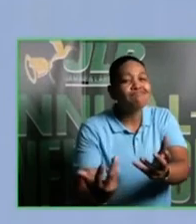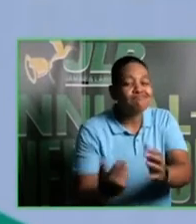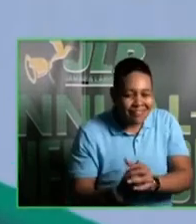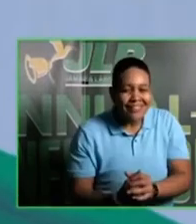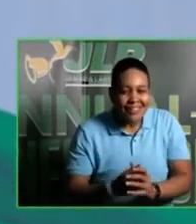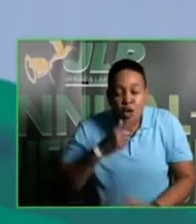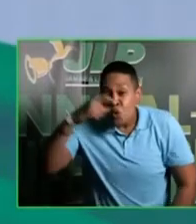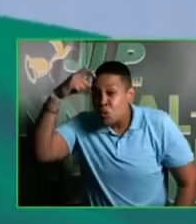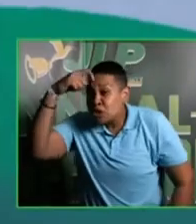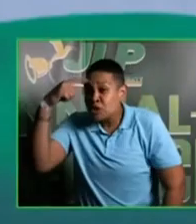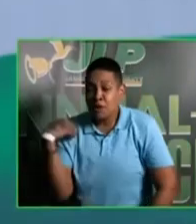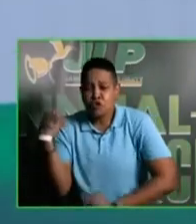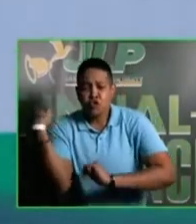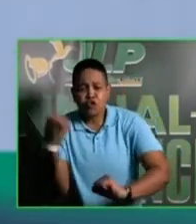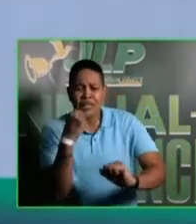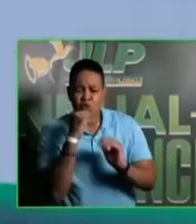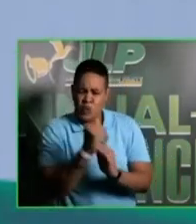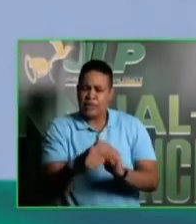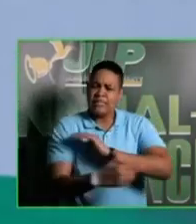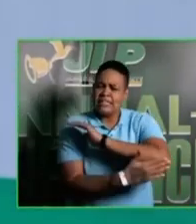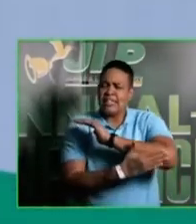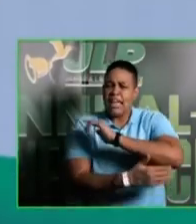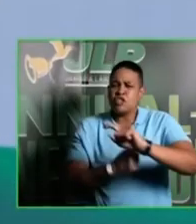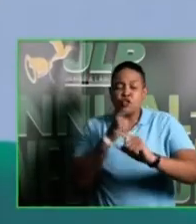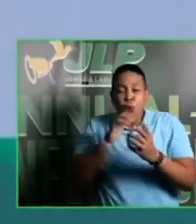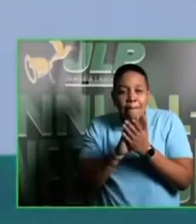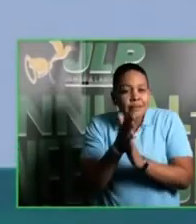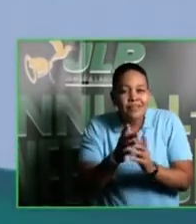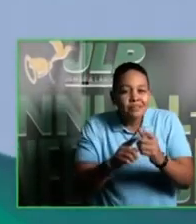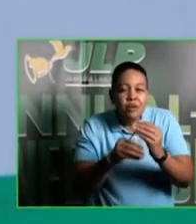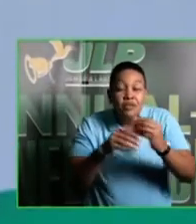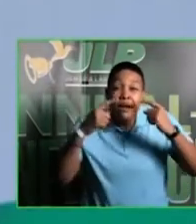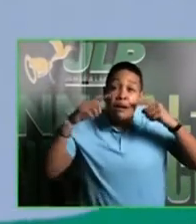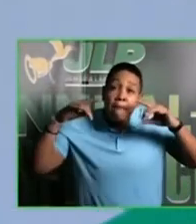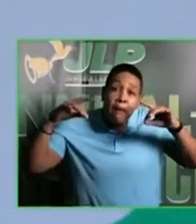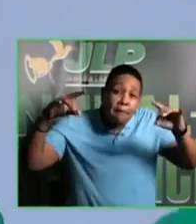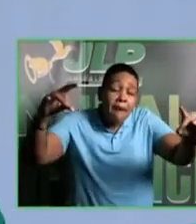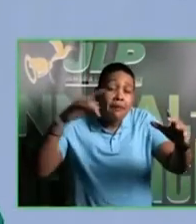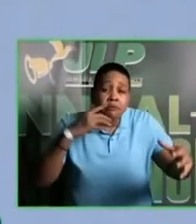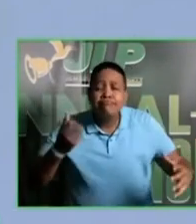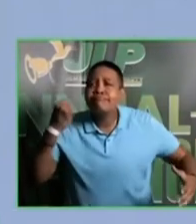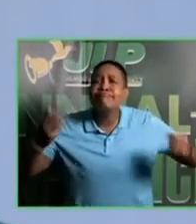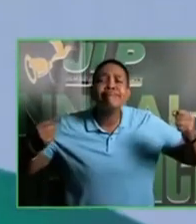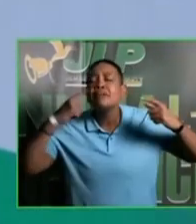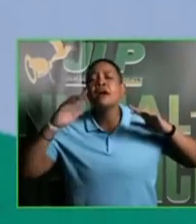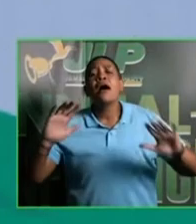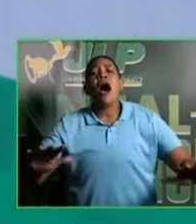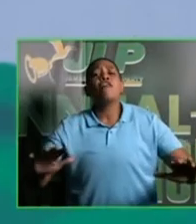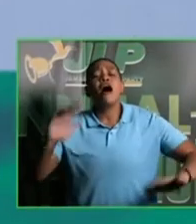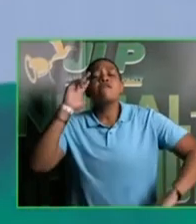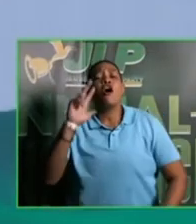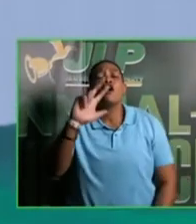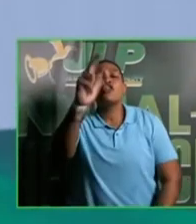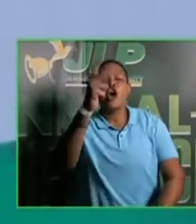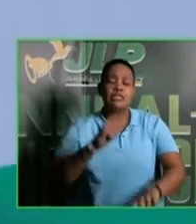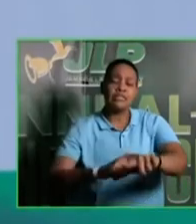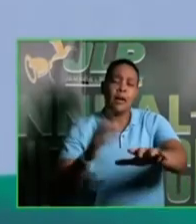wisdom and the strength to lead this nation to peace and prosperity and victory for the third